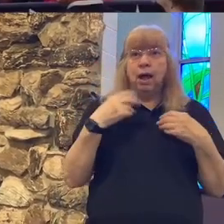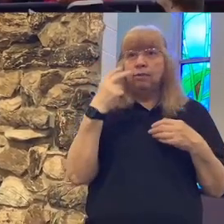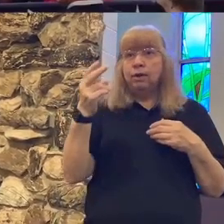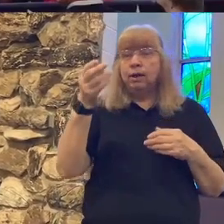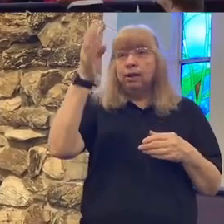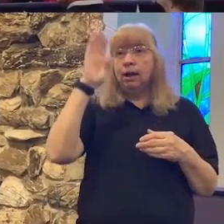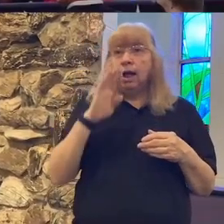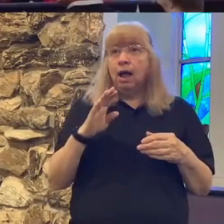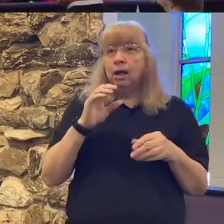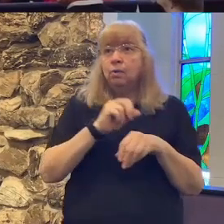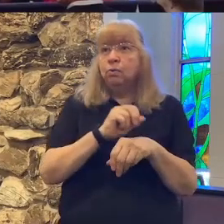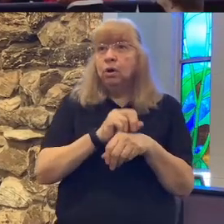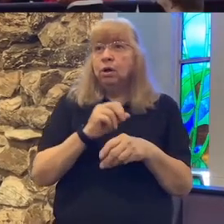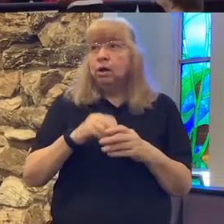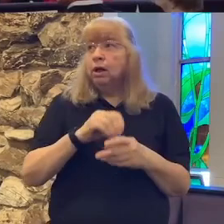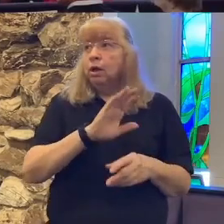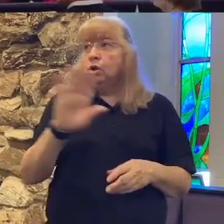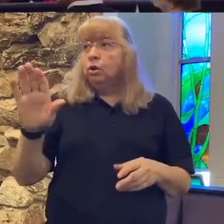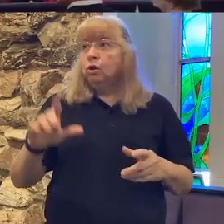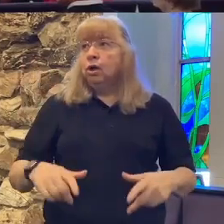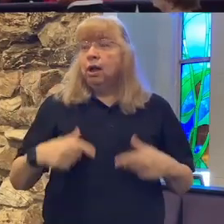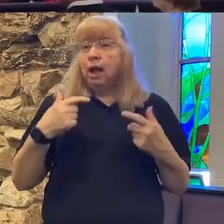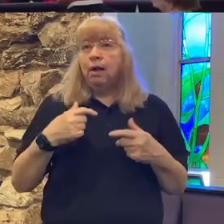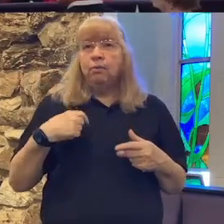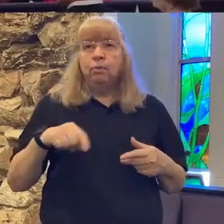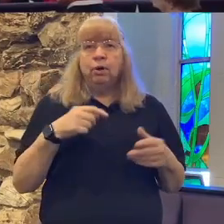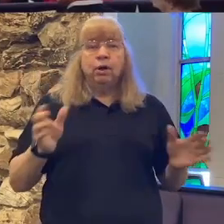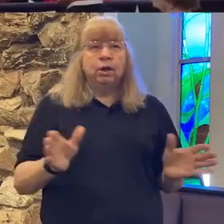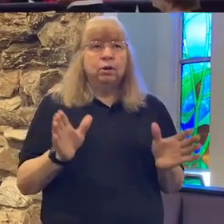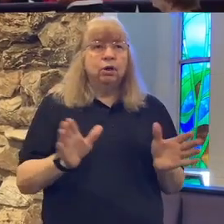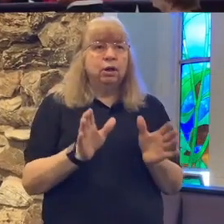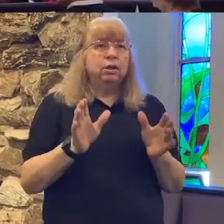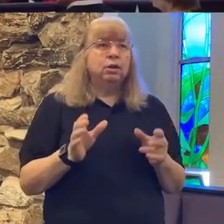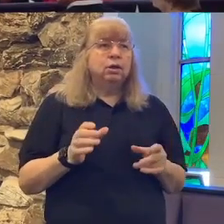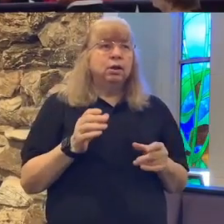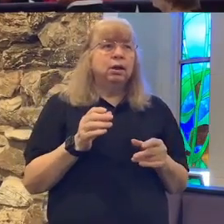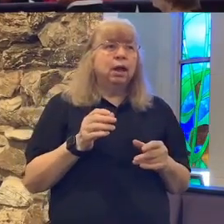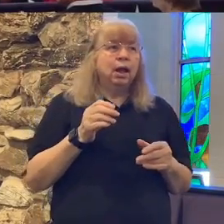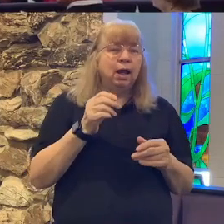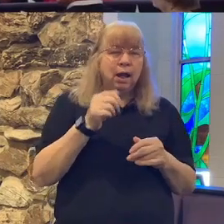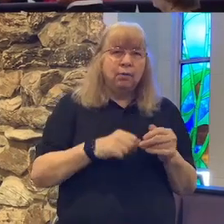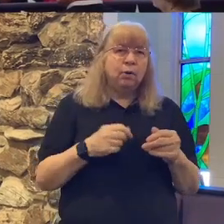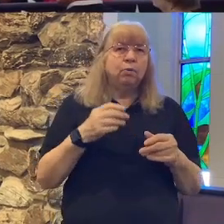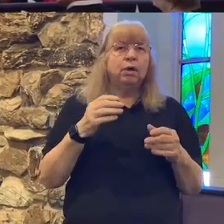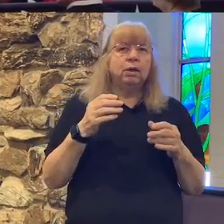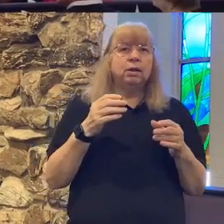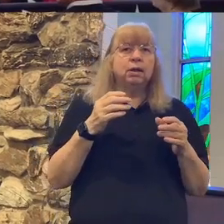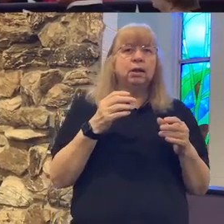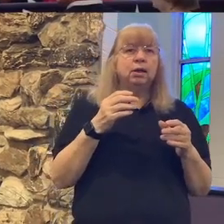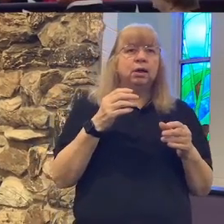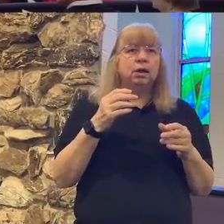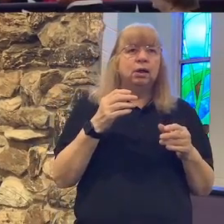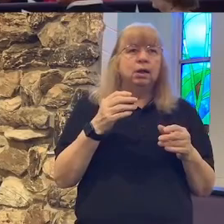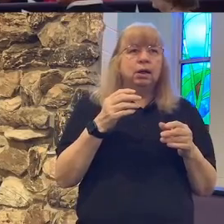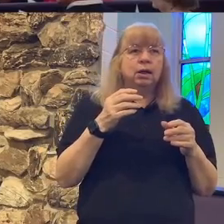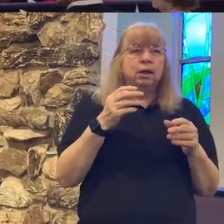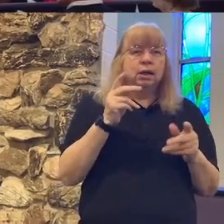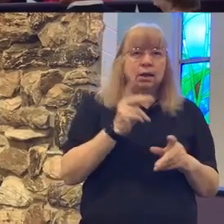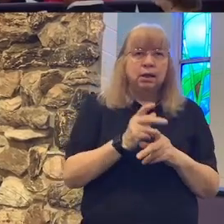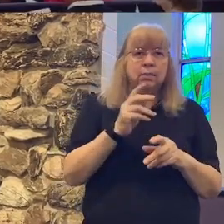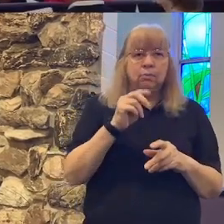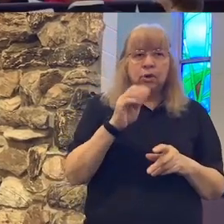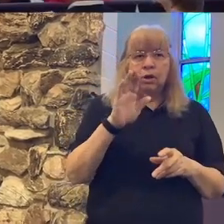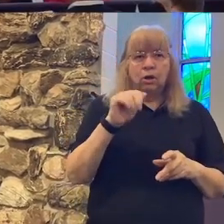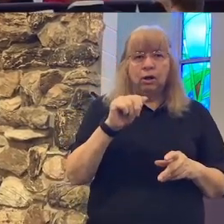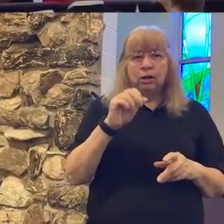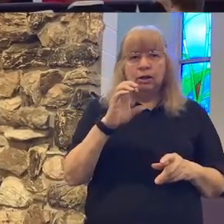are encouraging everyone at St. Mark's to keep track of their glory sightings and be thinking about how is God working in your life